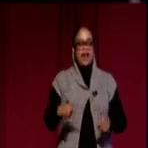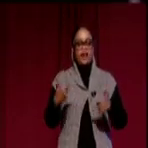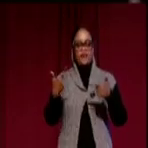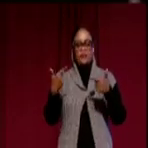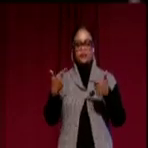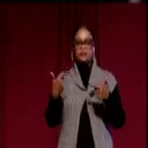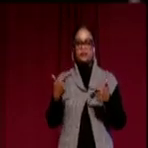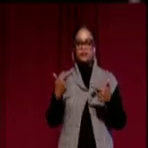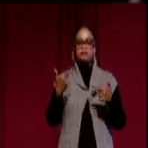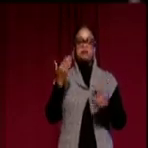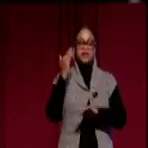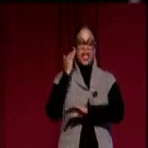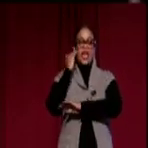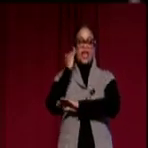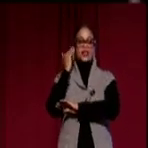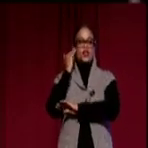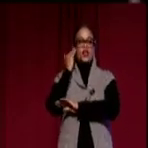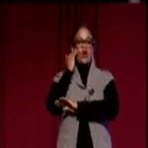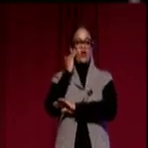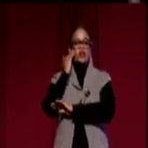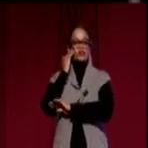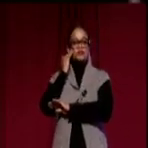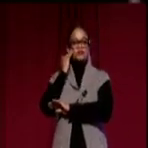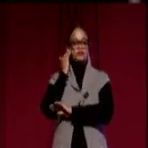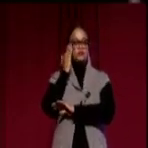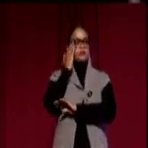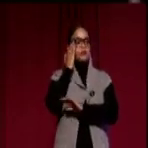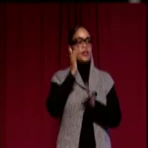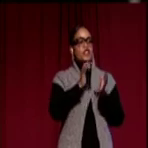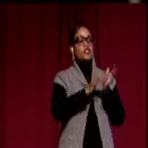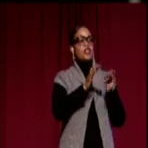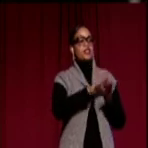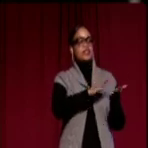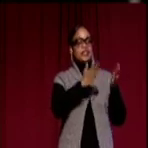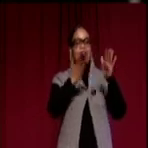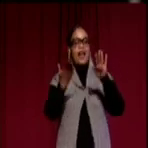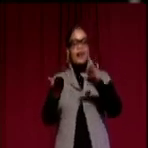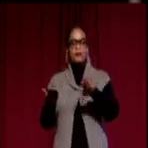He's alive. And I know it. And I know it. Jesus